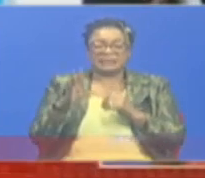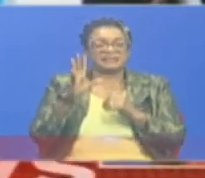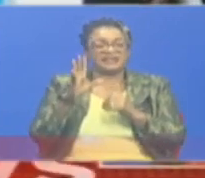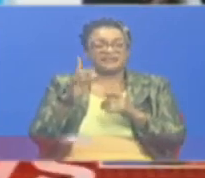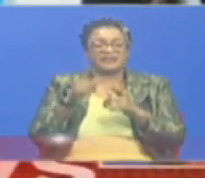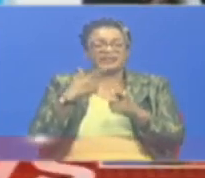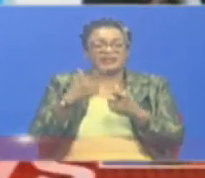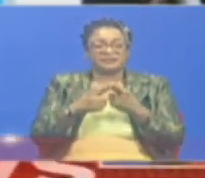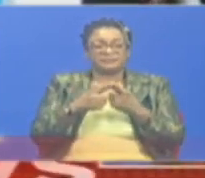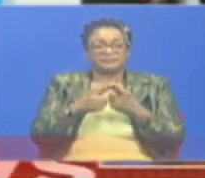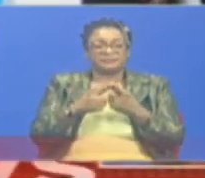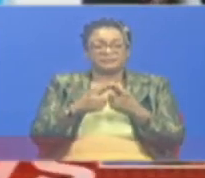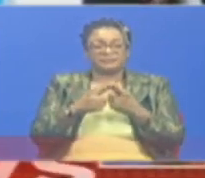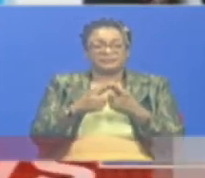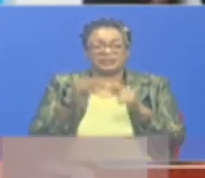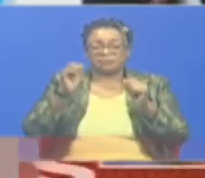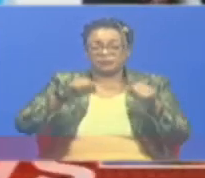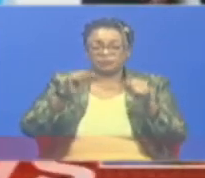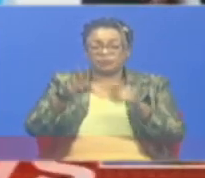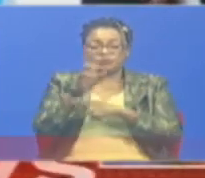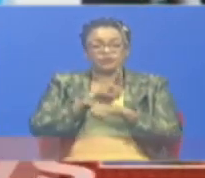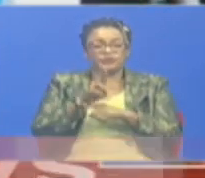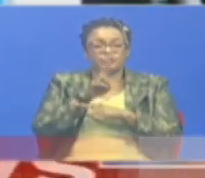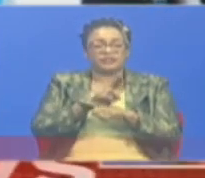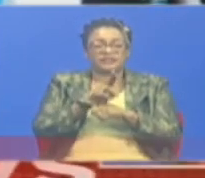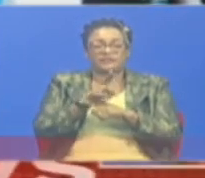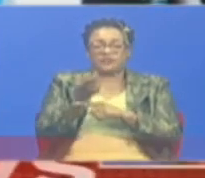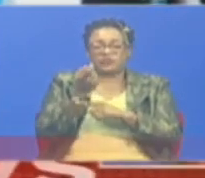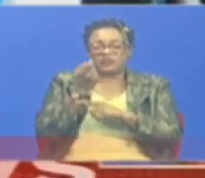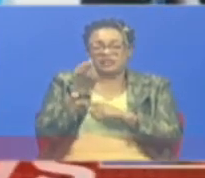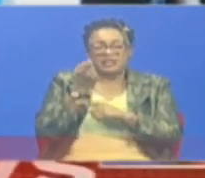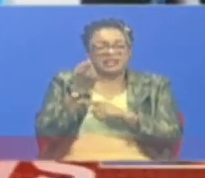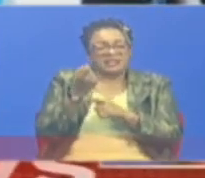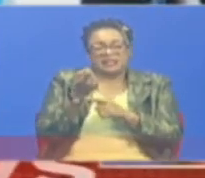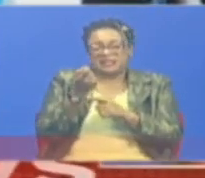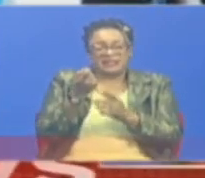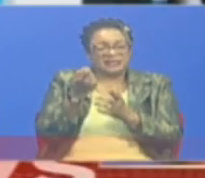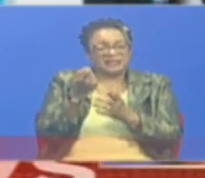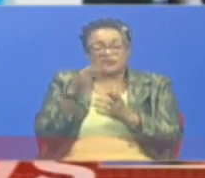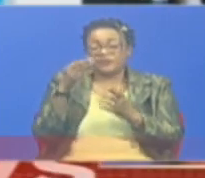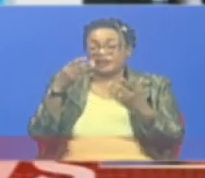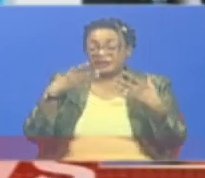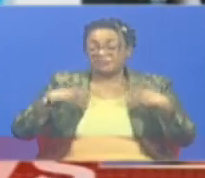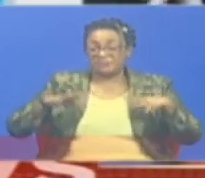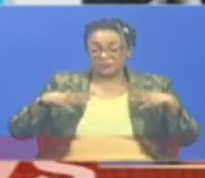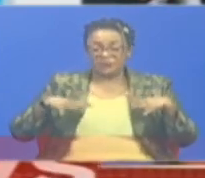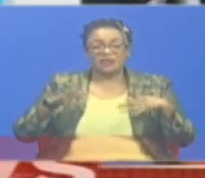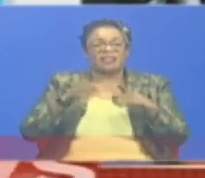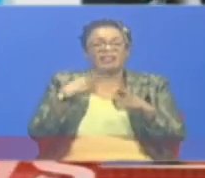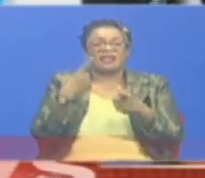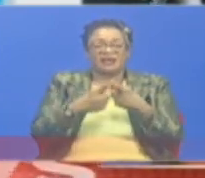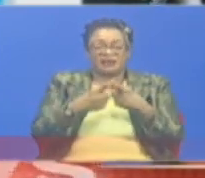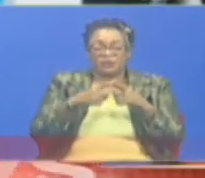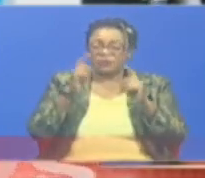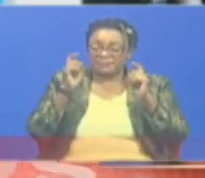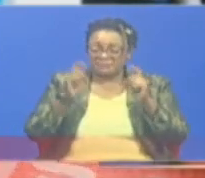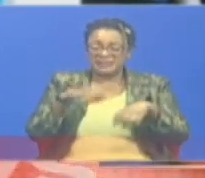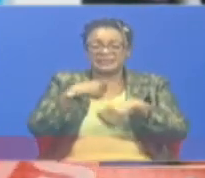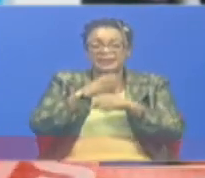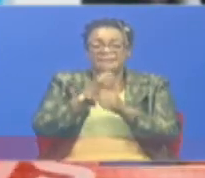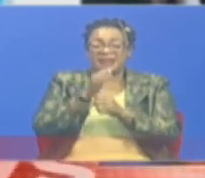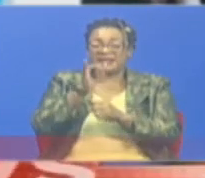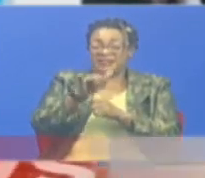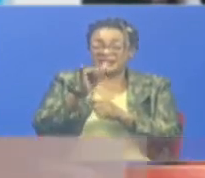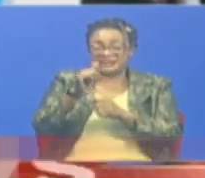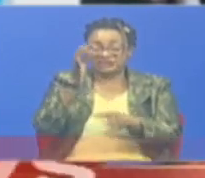which we could be able to apply for very small segment of the population, then we'll have to be able to make that judgment